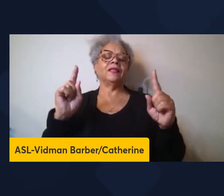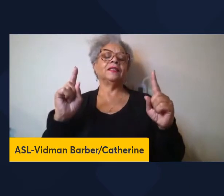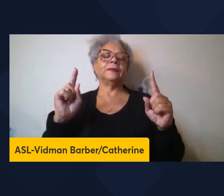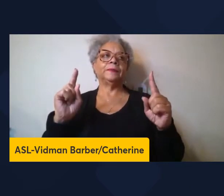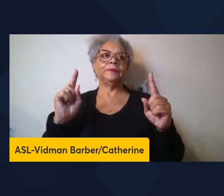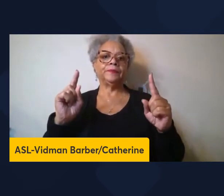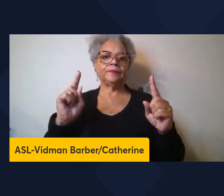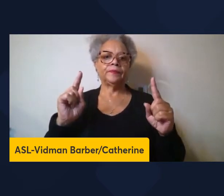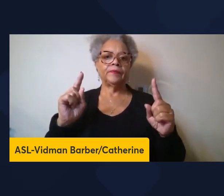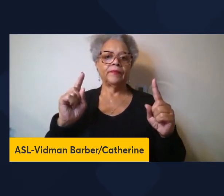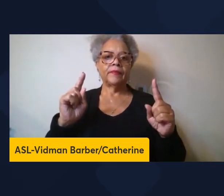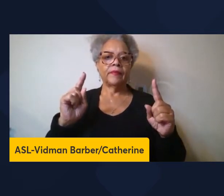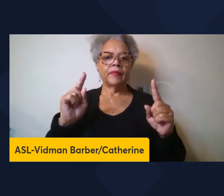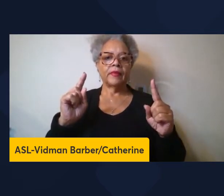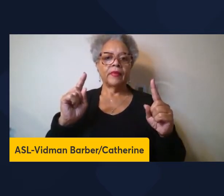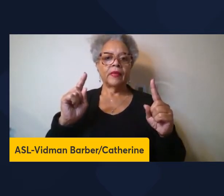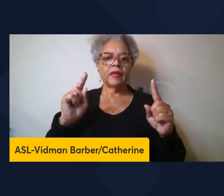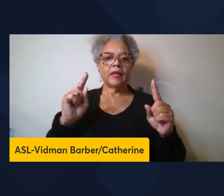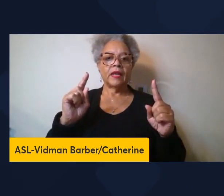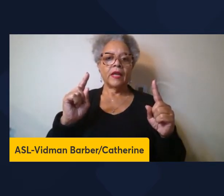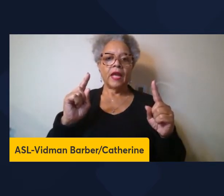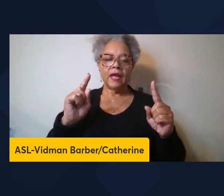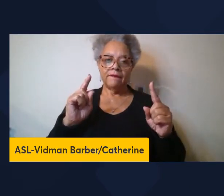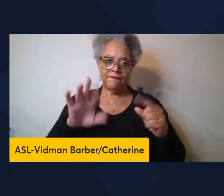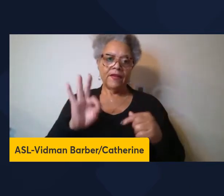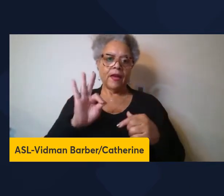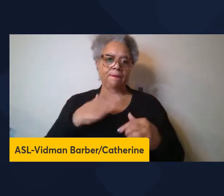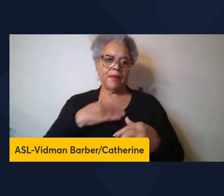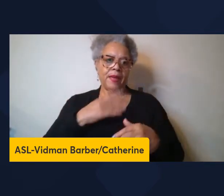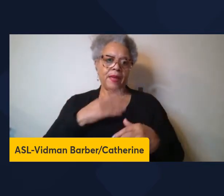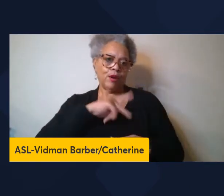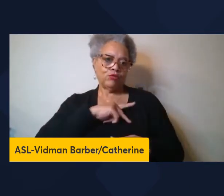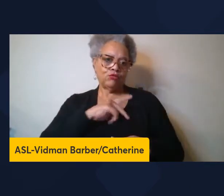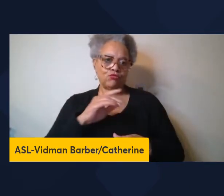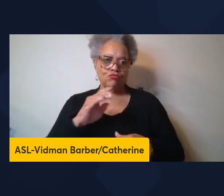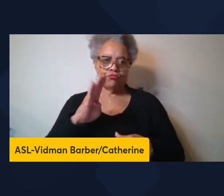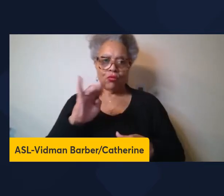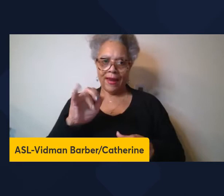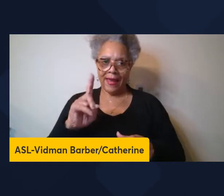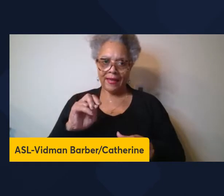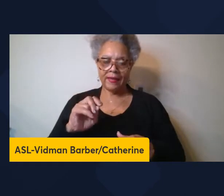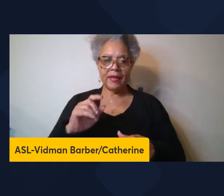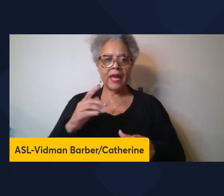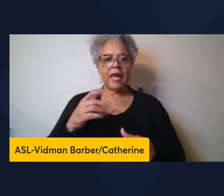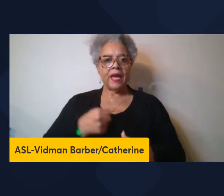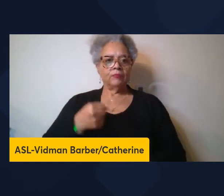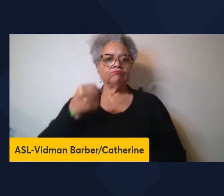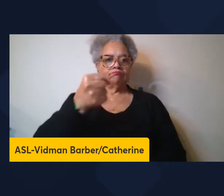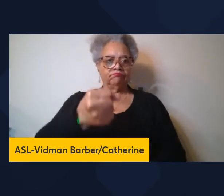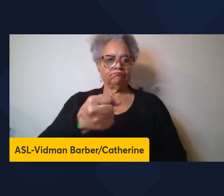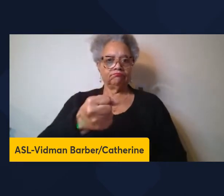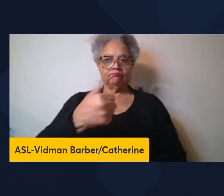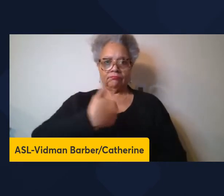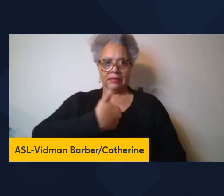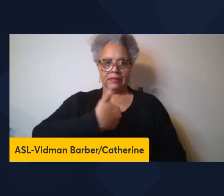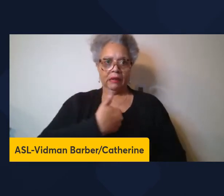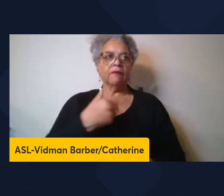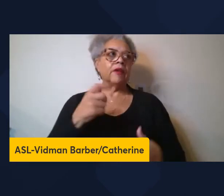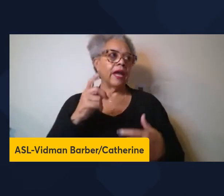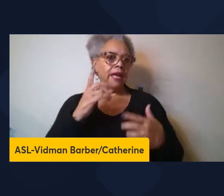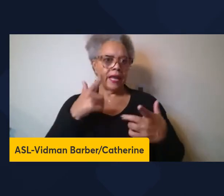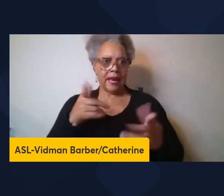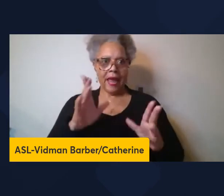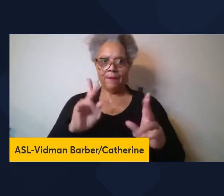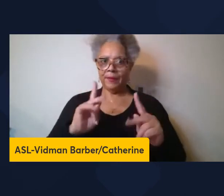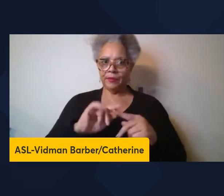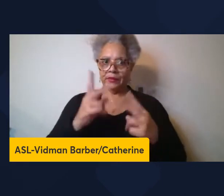I finally built that personal brand and began to put myself out there and began to let people see who I